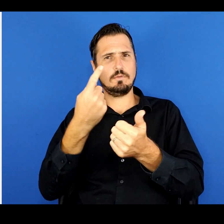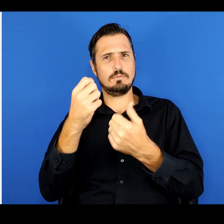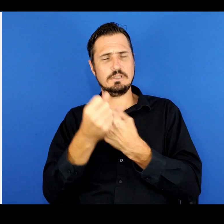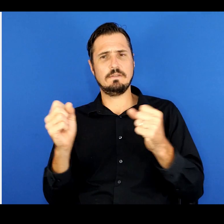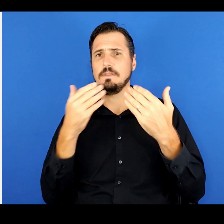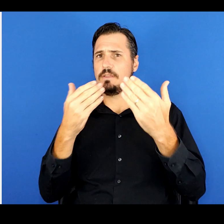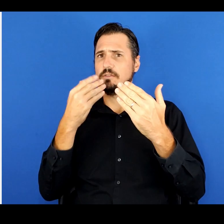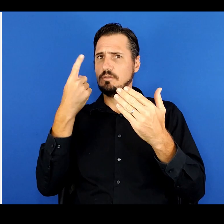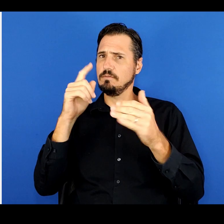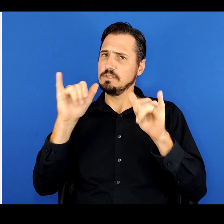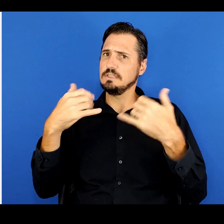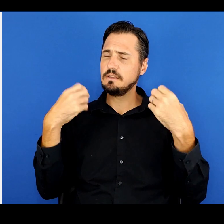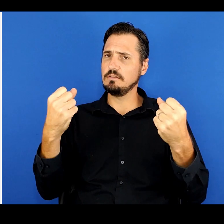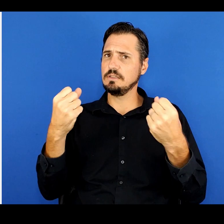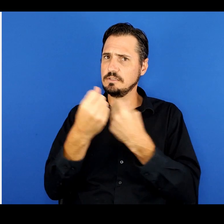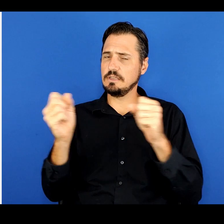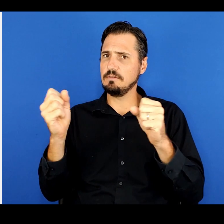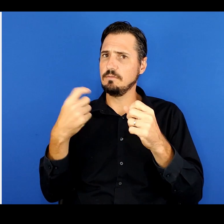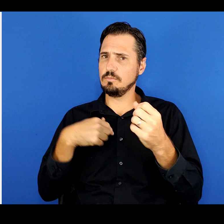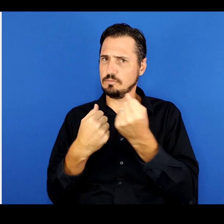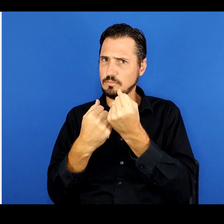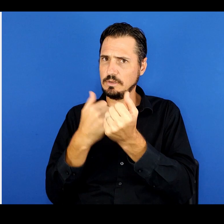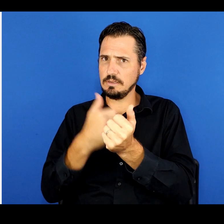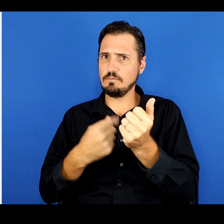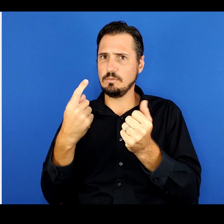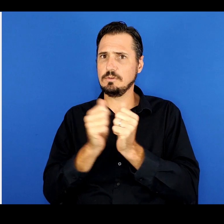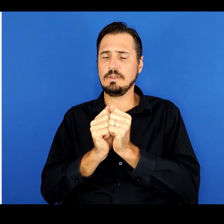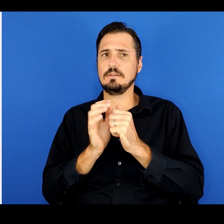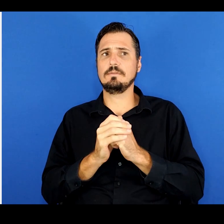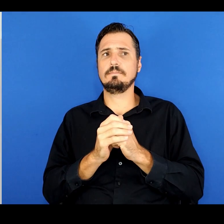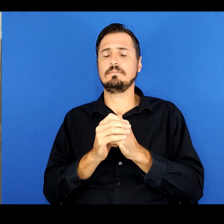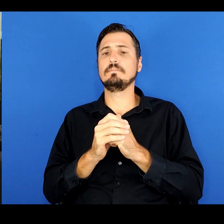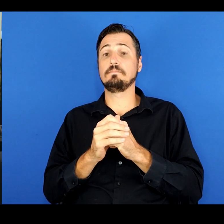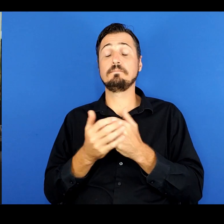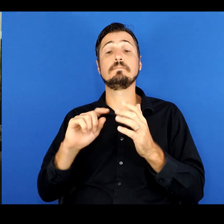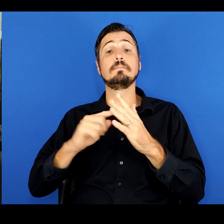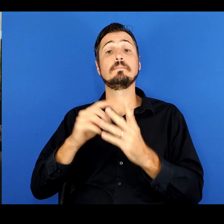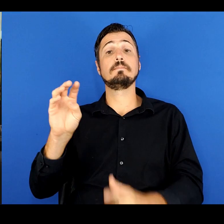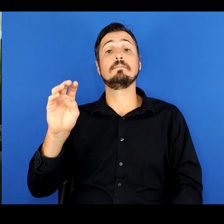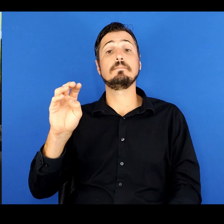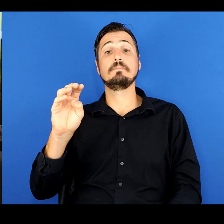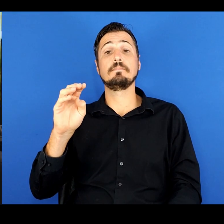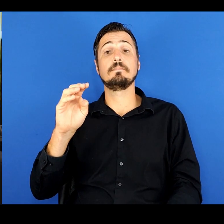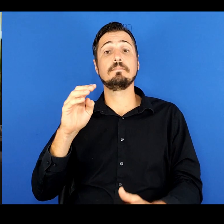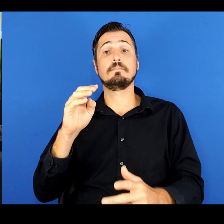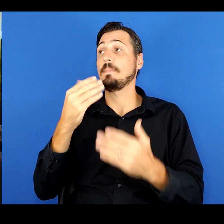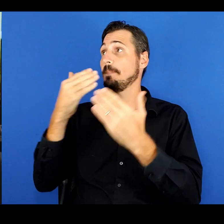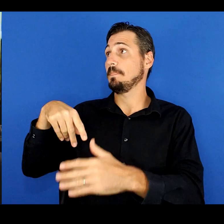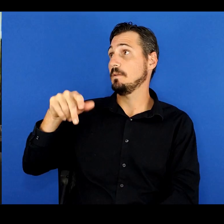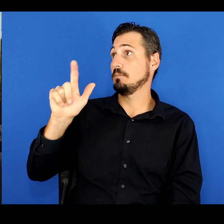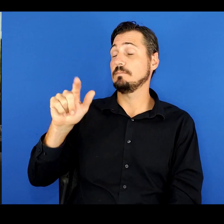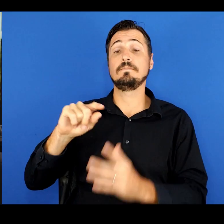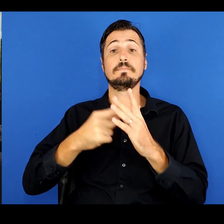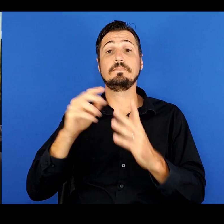staying healthy and safe as we support our students together. Thank you, Paul. Starting on May 11th, Hawaii residents